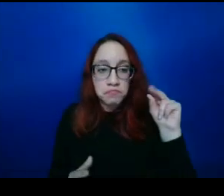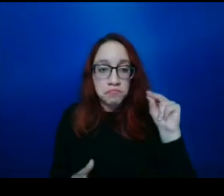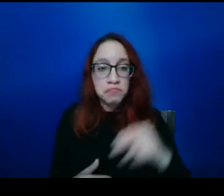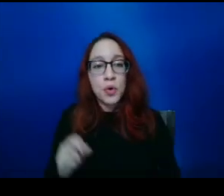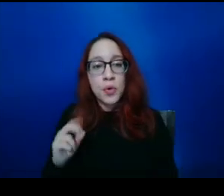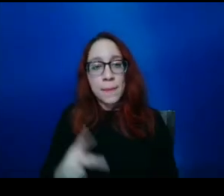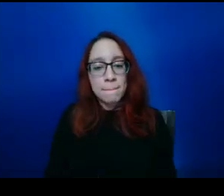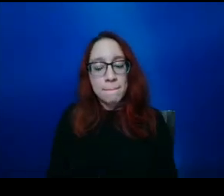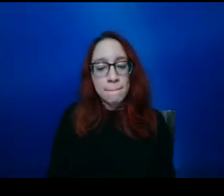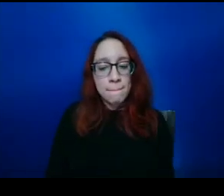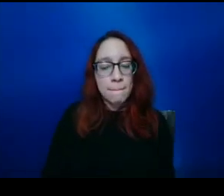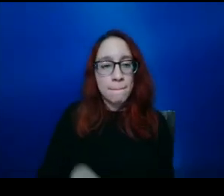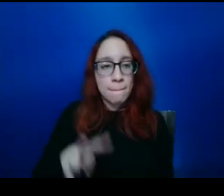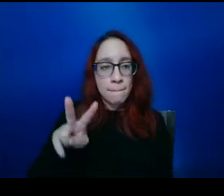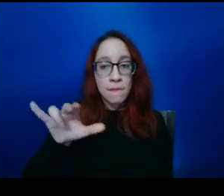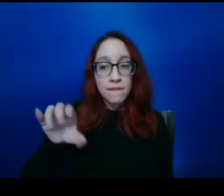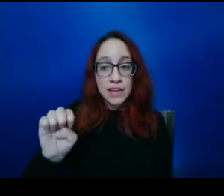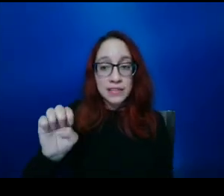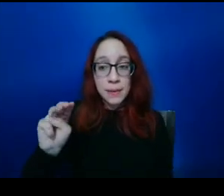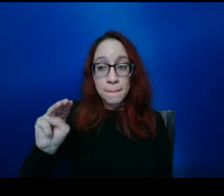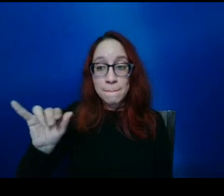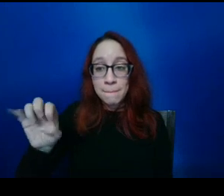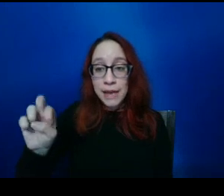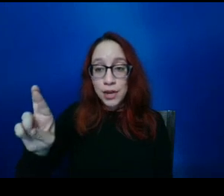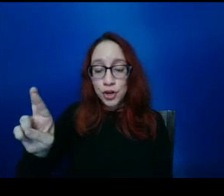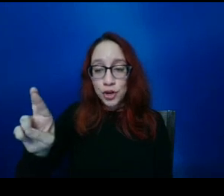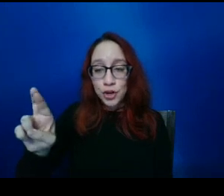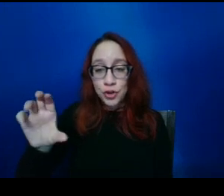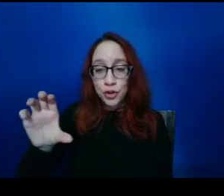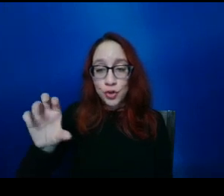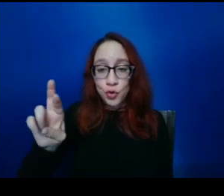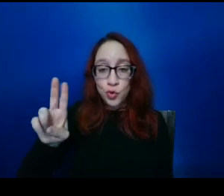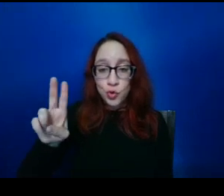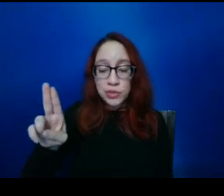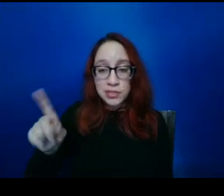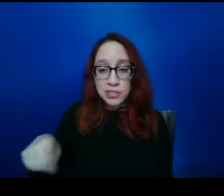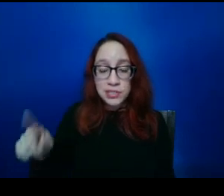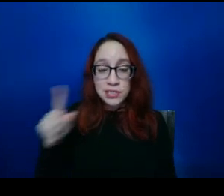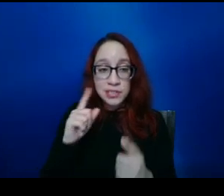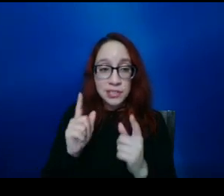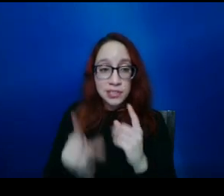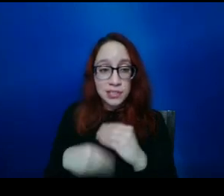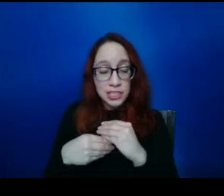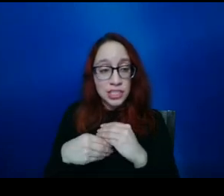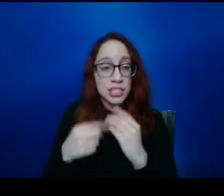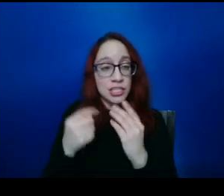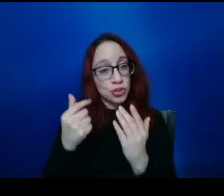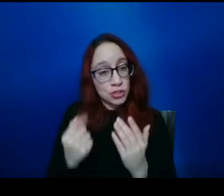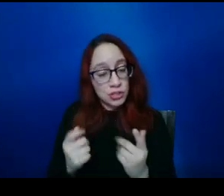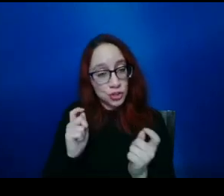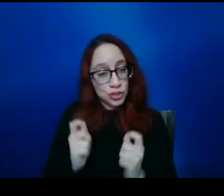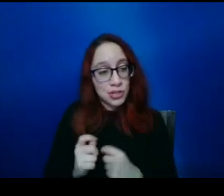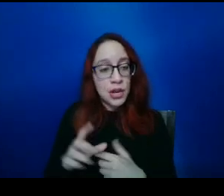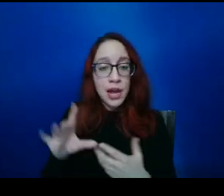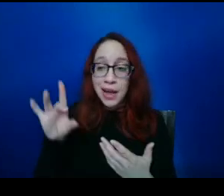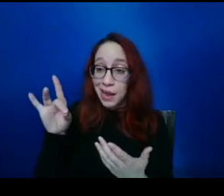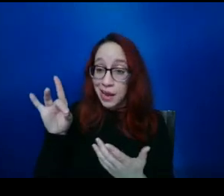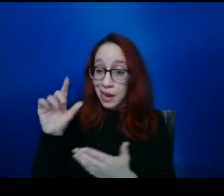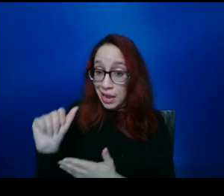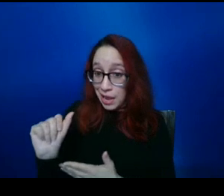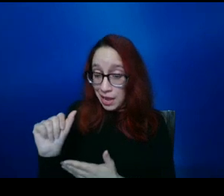All right. Vice Mayor Cruz, any additions, deletions, corrections from you? If possible, I'd like to move item 8A